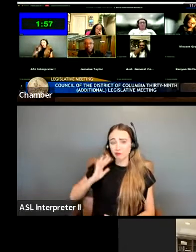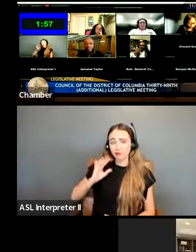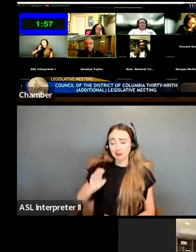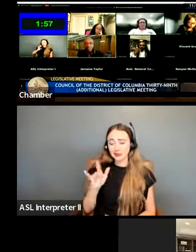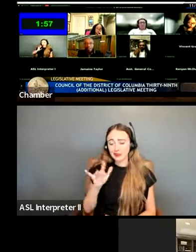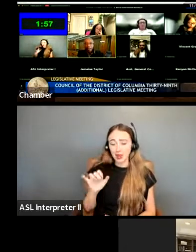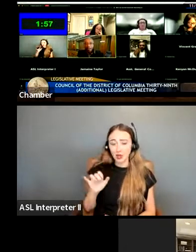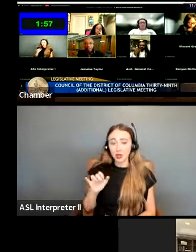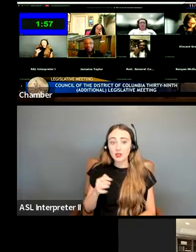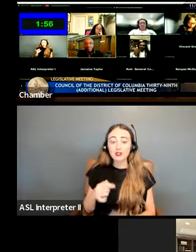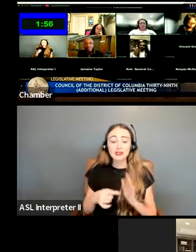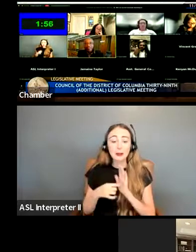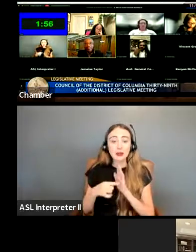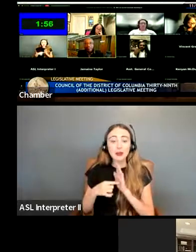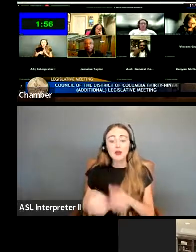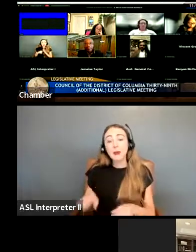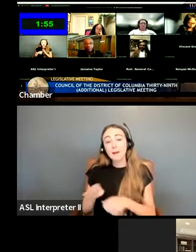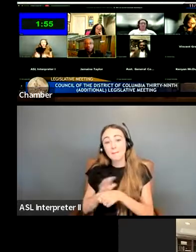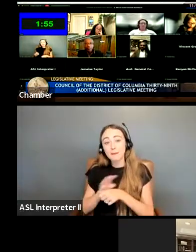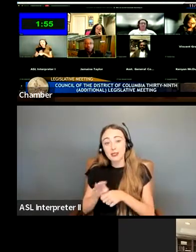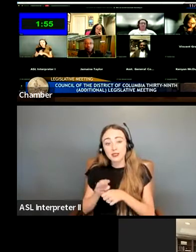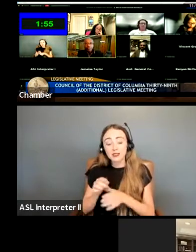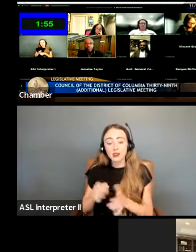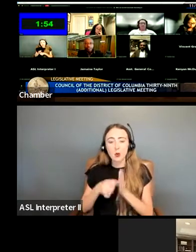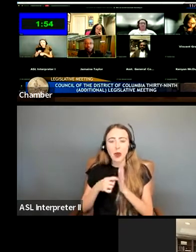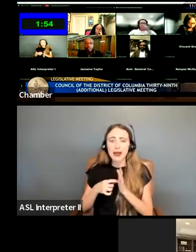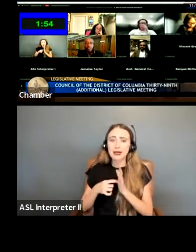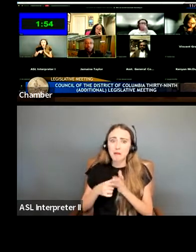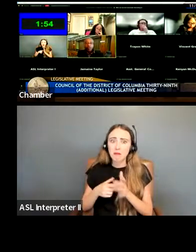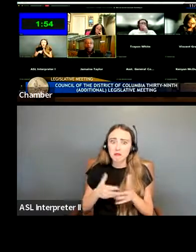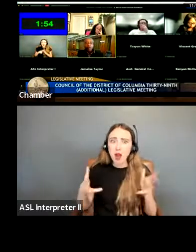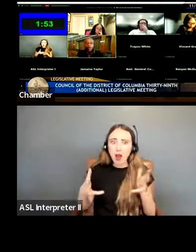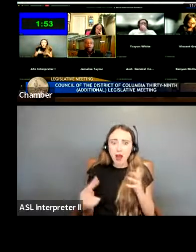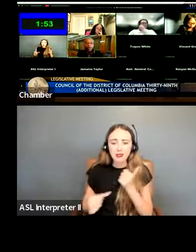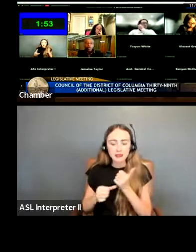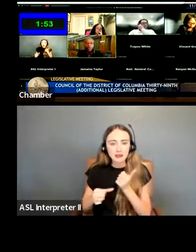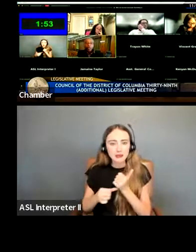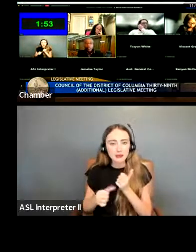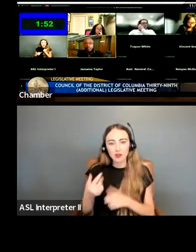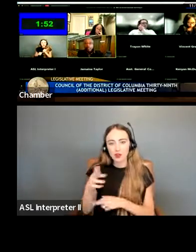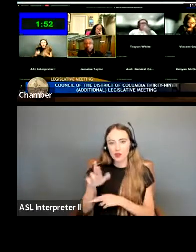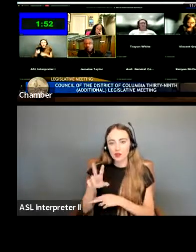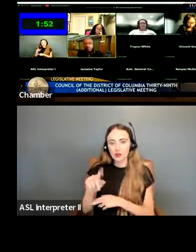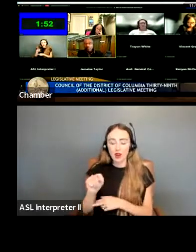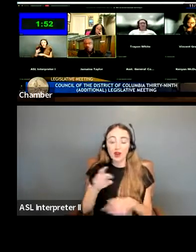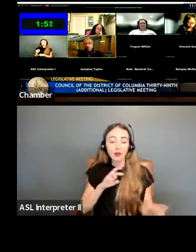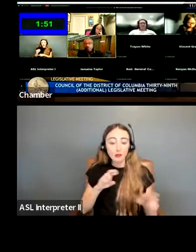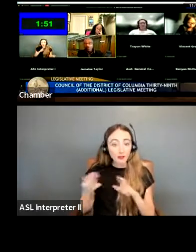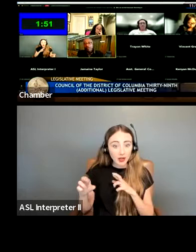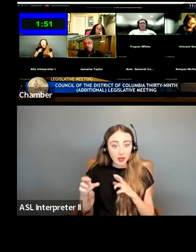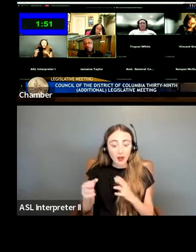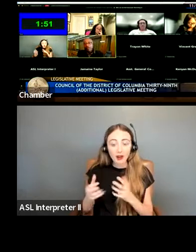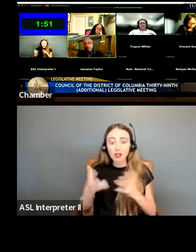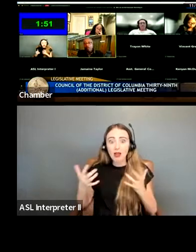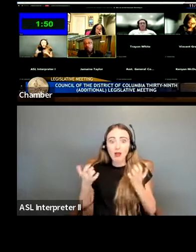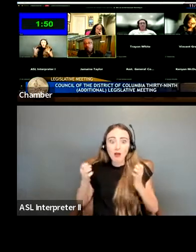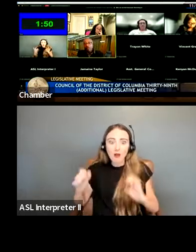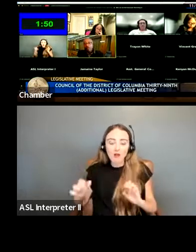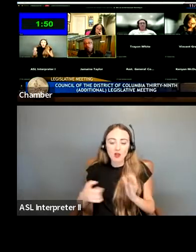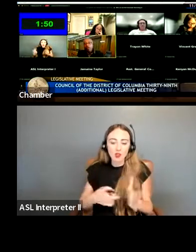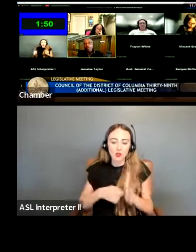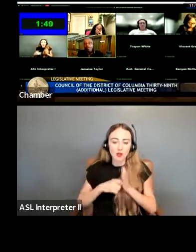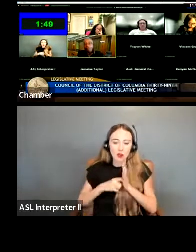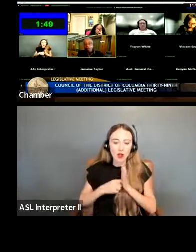that businesses require extensive assistance to be grant ready, and a substantial amount of effort is required to